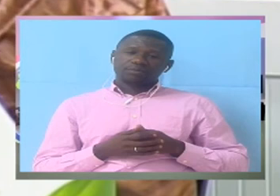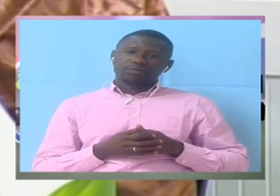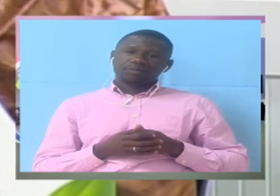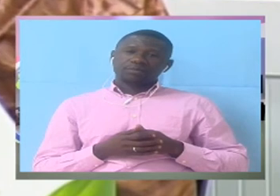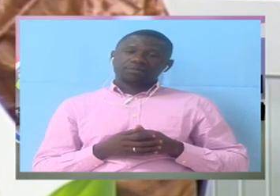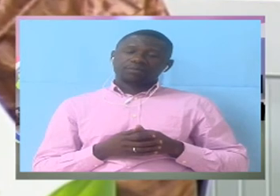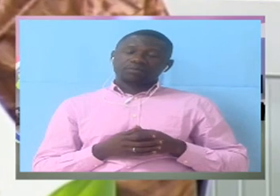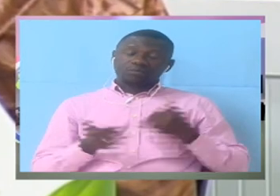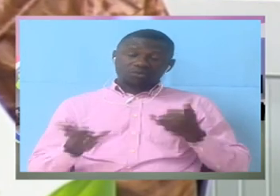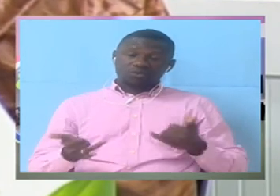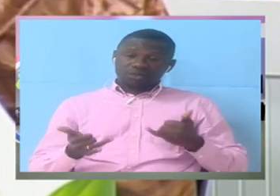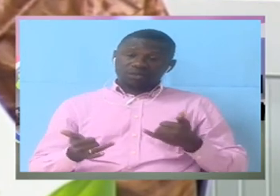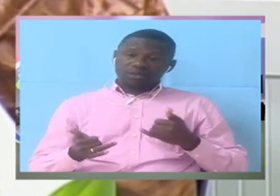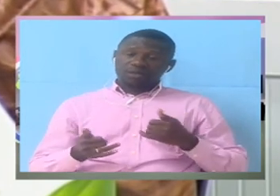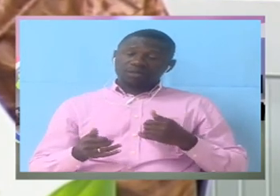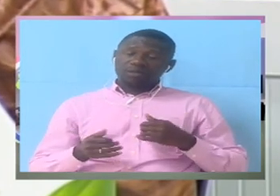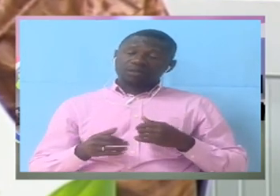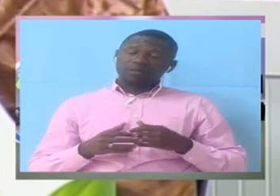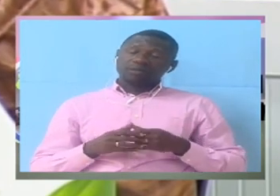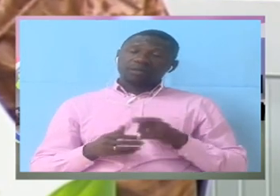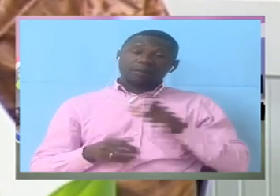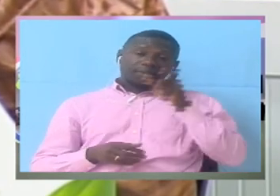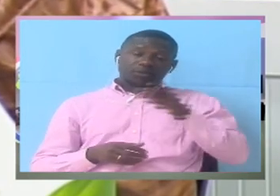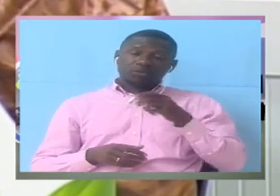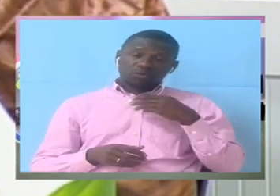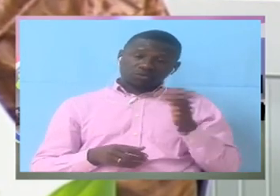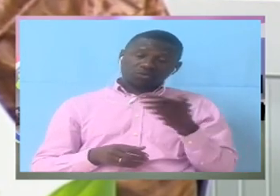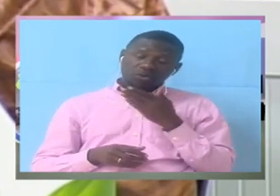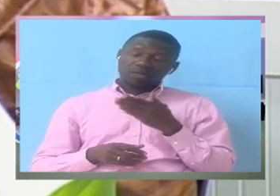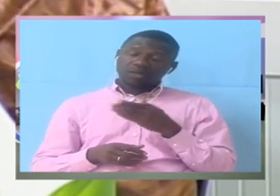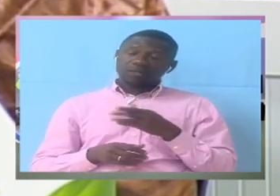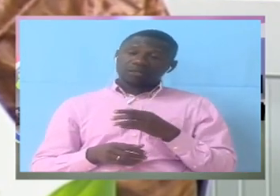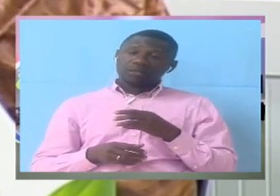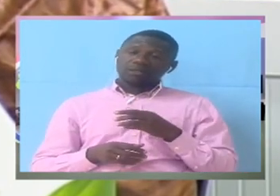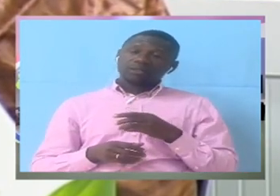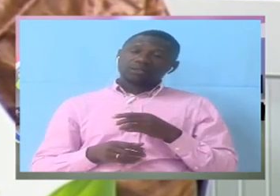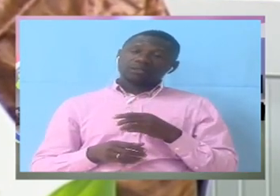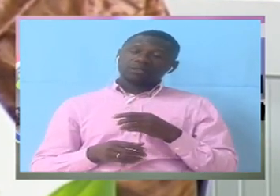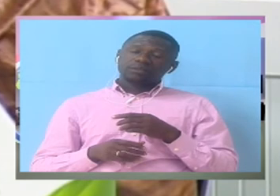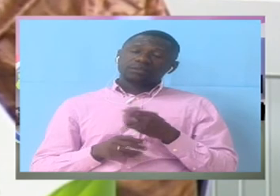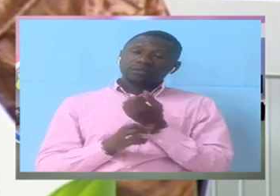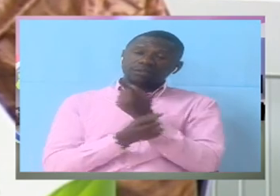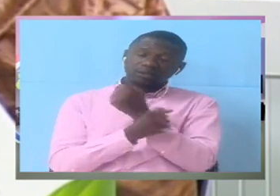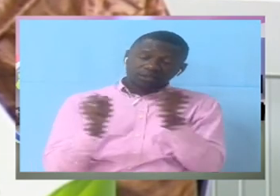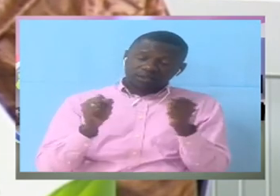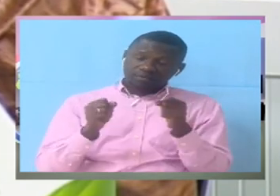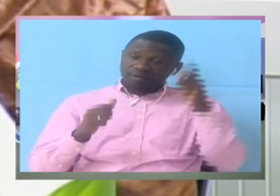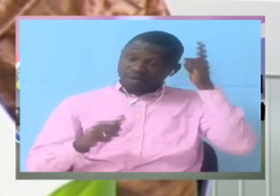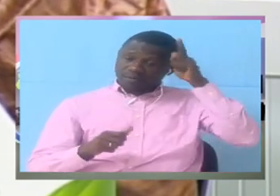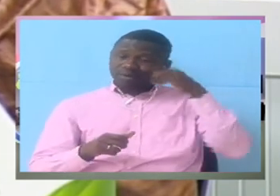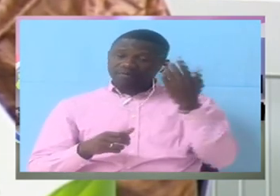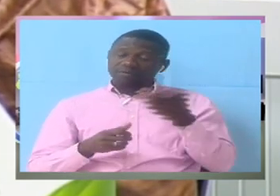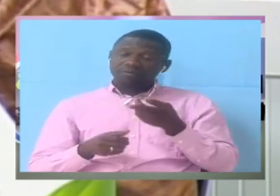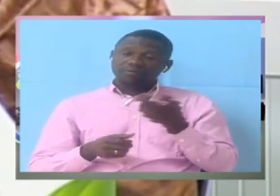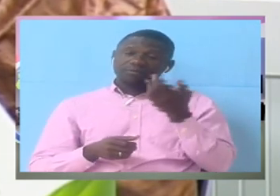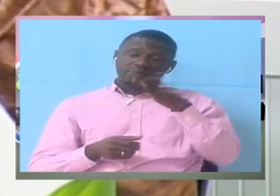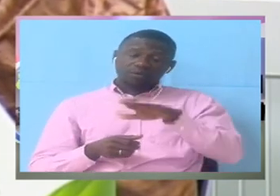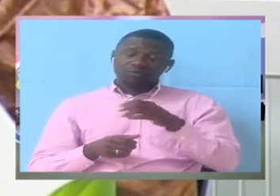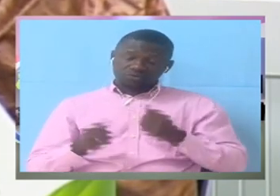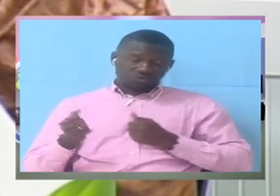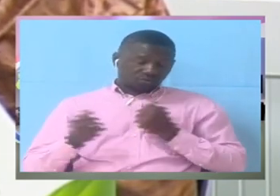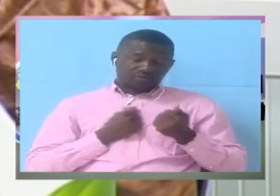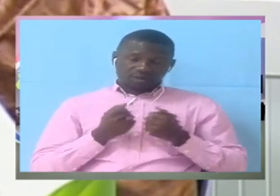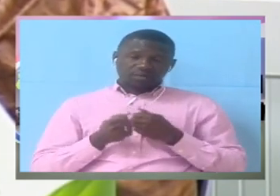kono mbakela. But today, if someone tells me go and rescue Liberians from suffering, I'll do it. See, tulolo nang kame mfoe